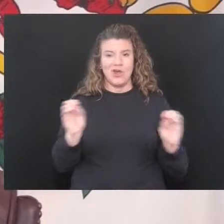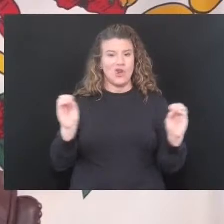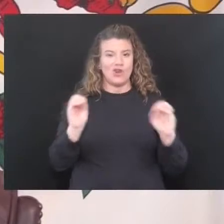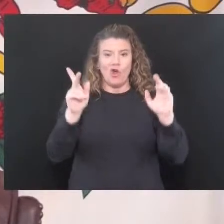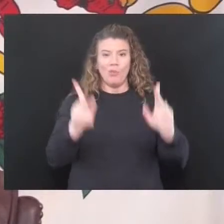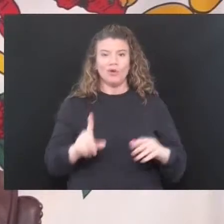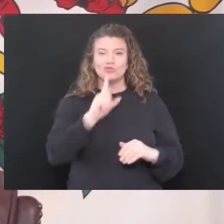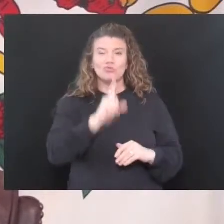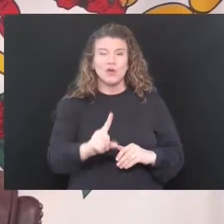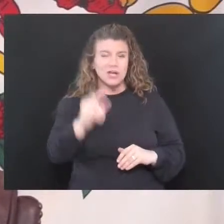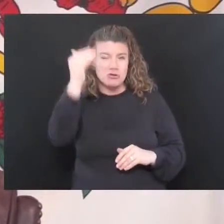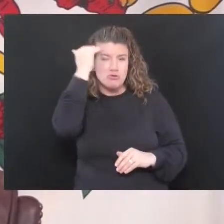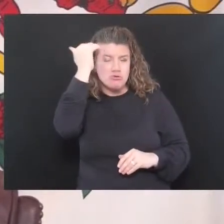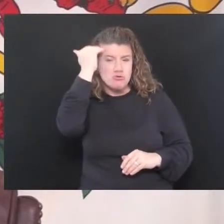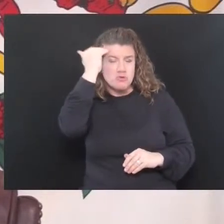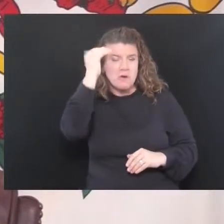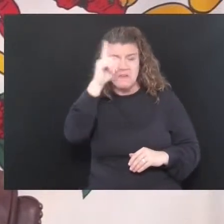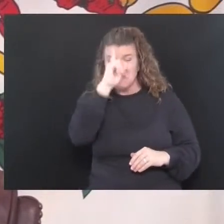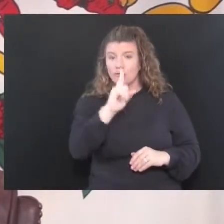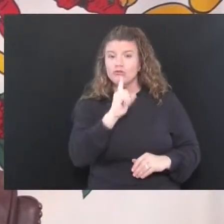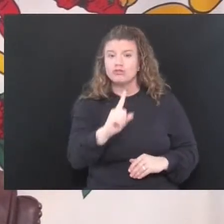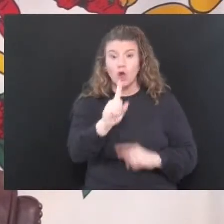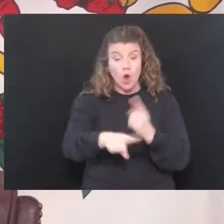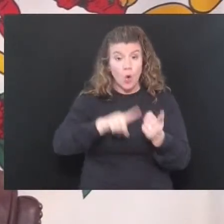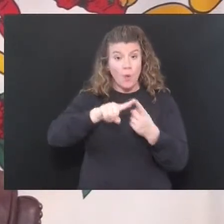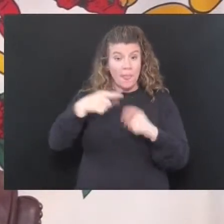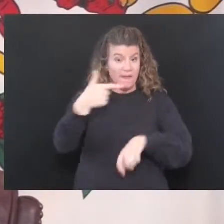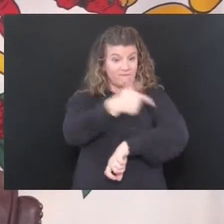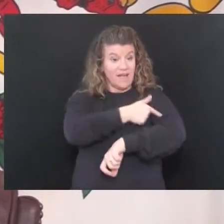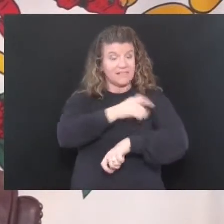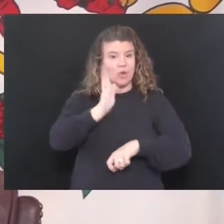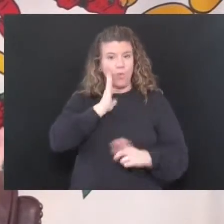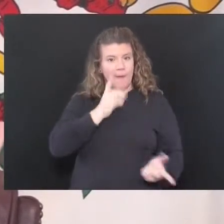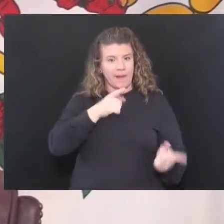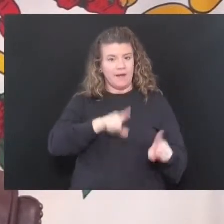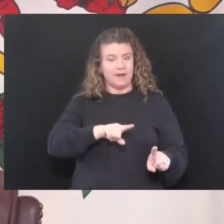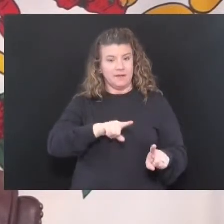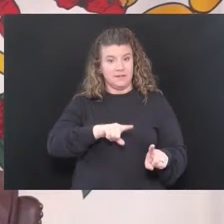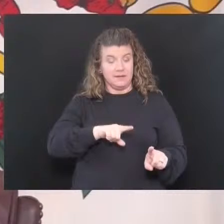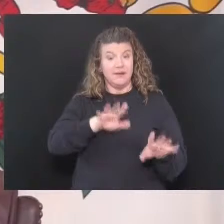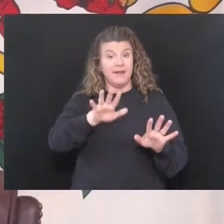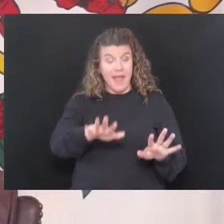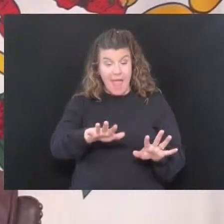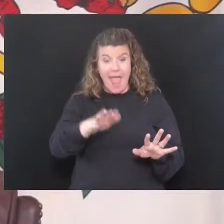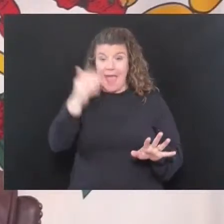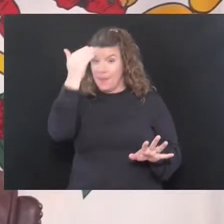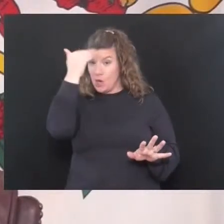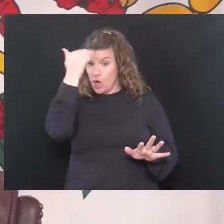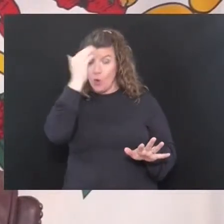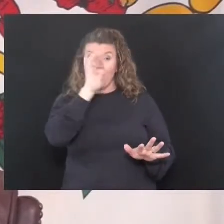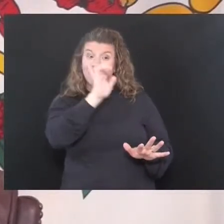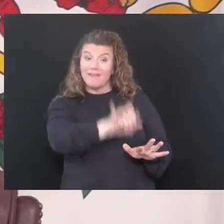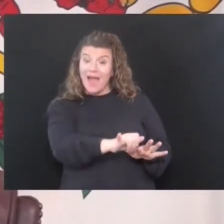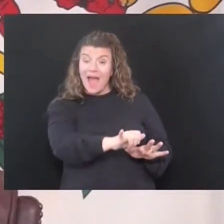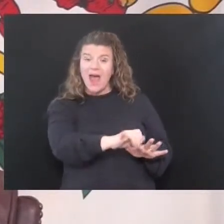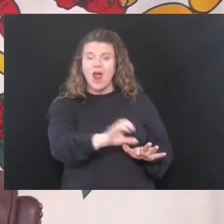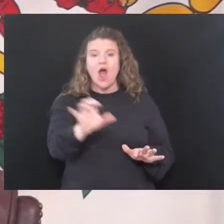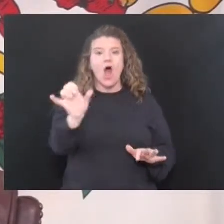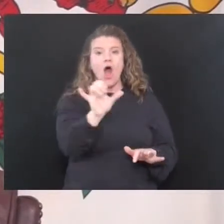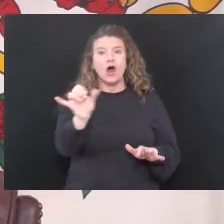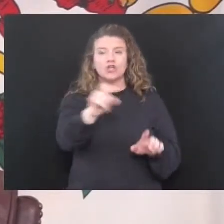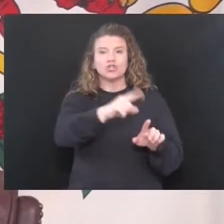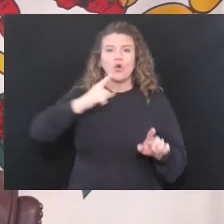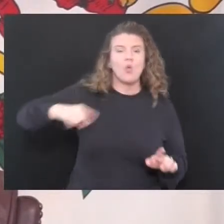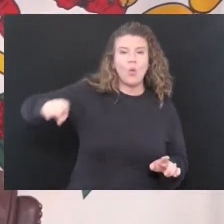really knew for sure when the vaccine would come. And on top of all that, we